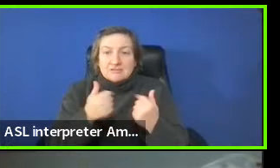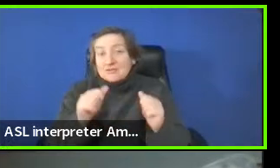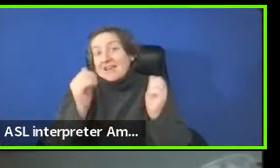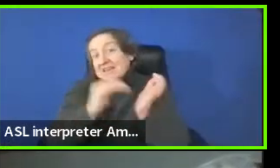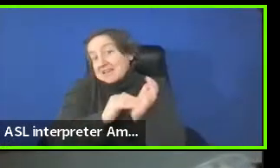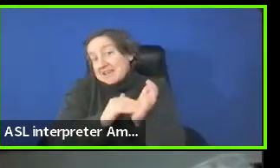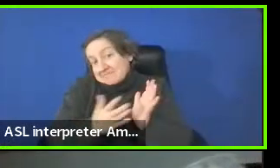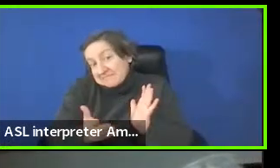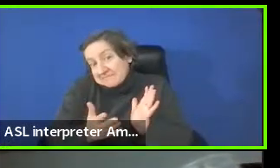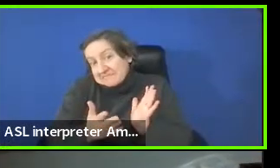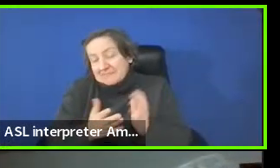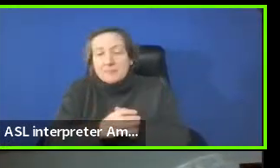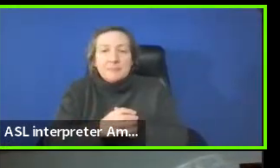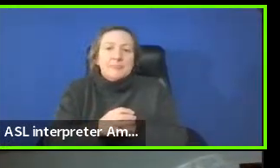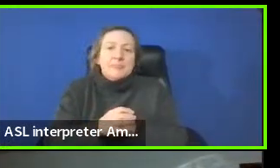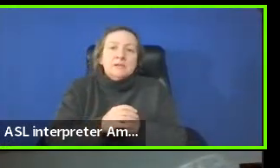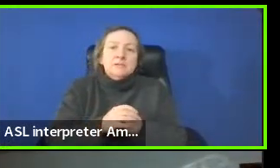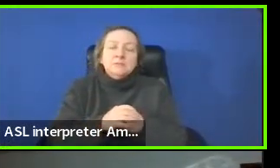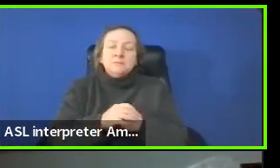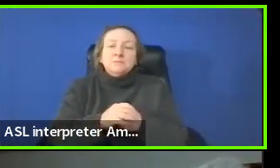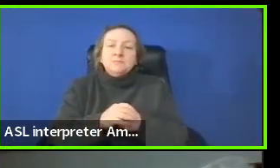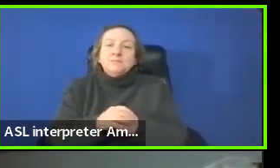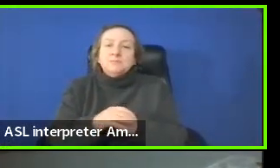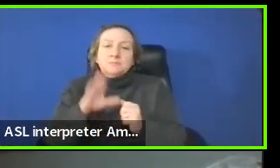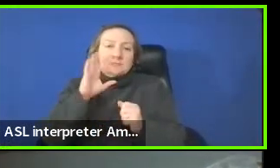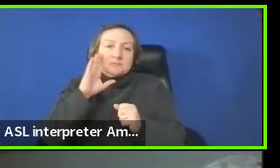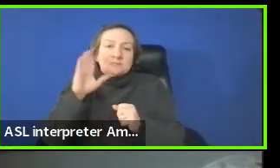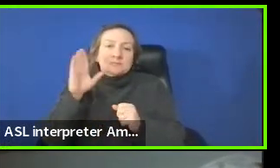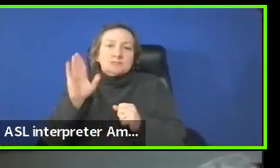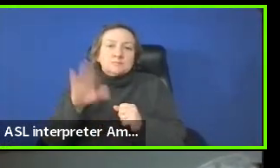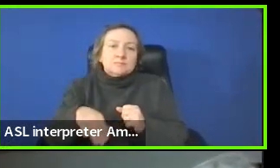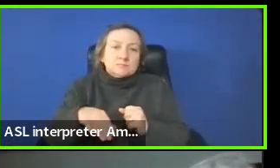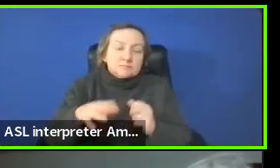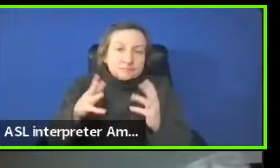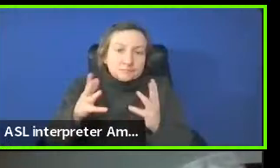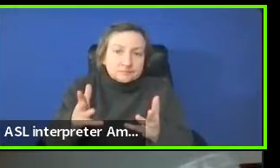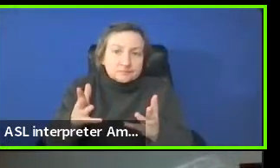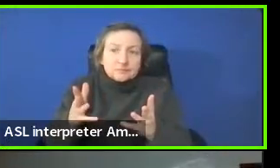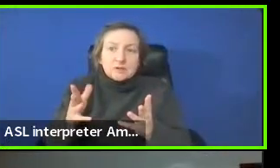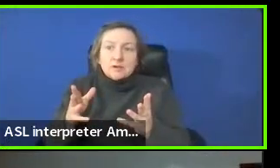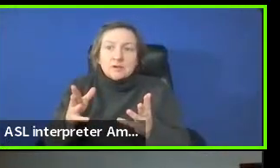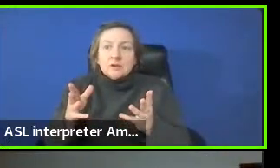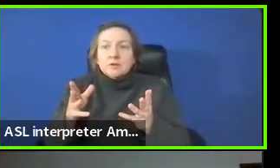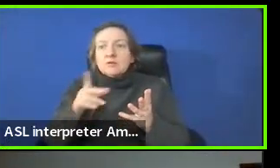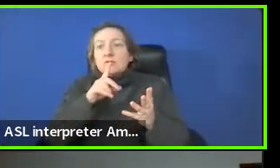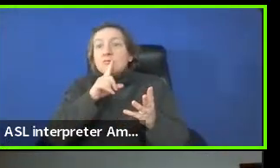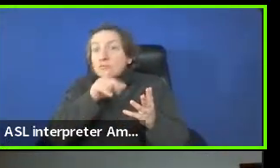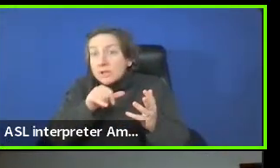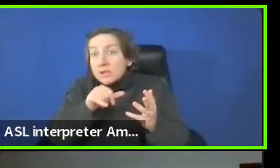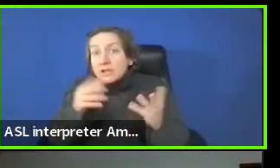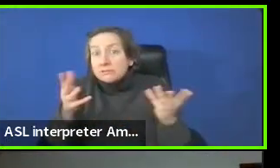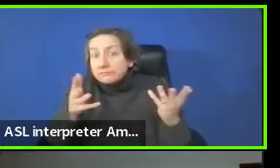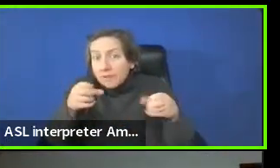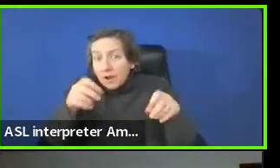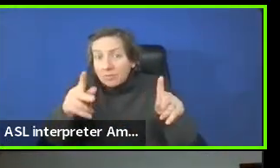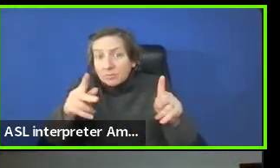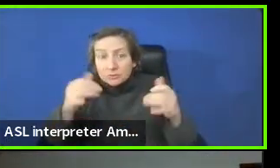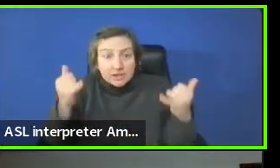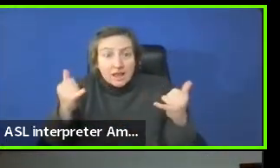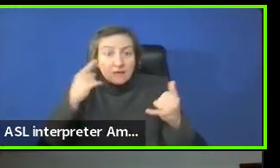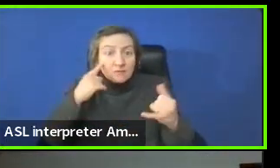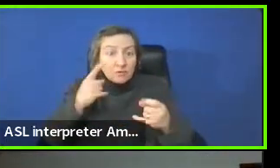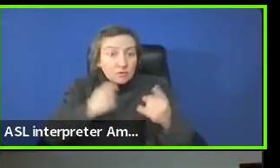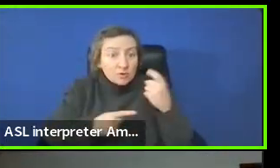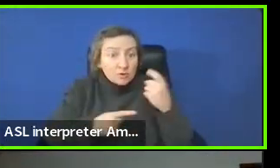again. And recognizing that really the opportunity now for questions is